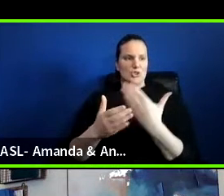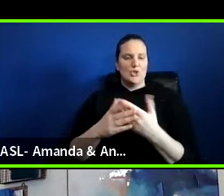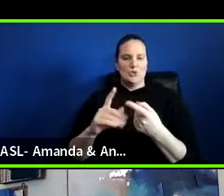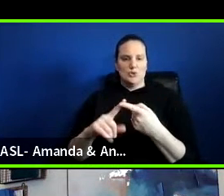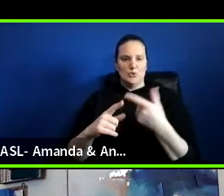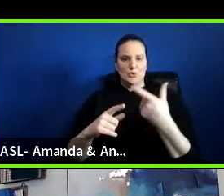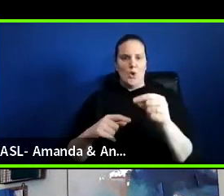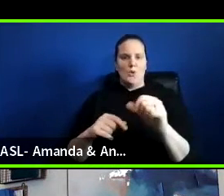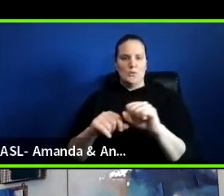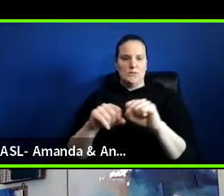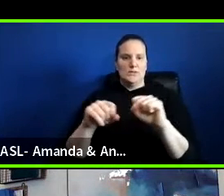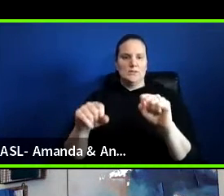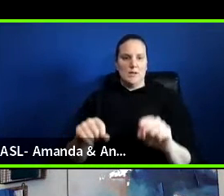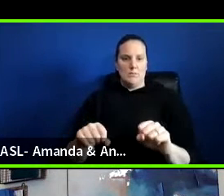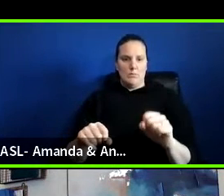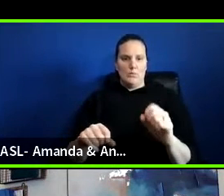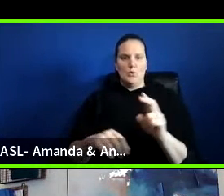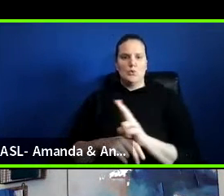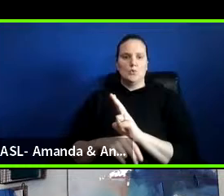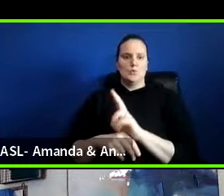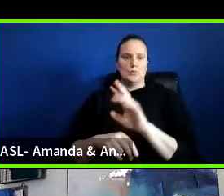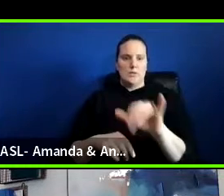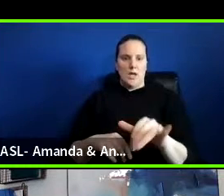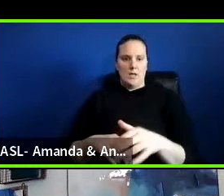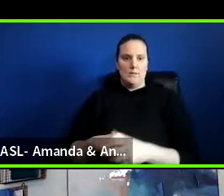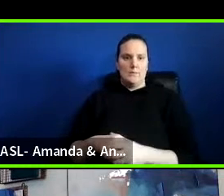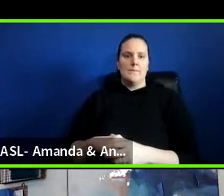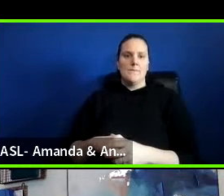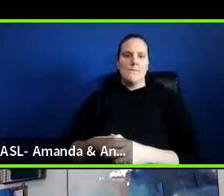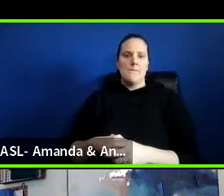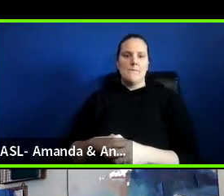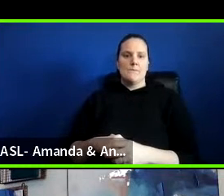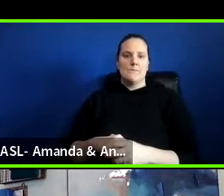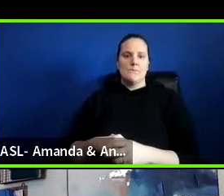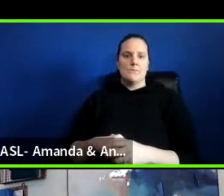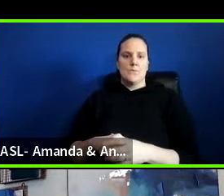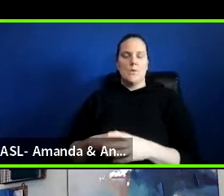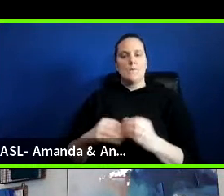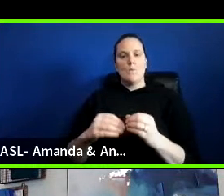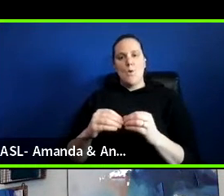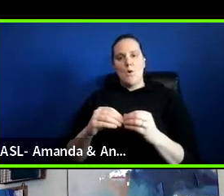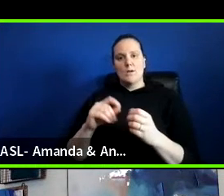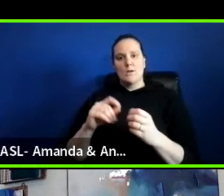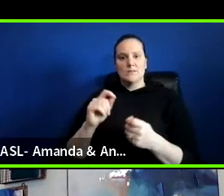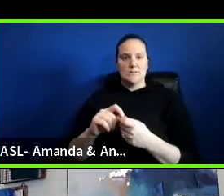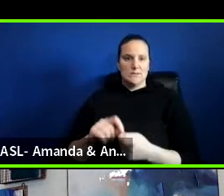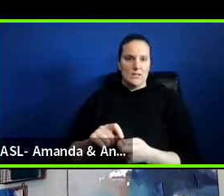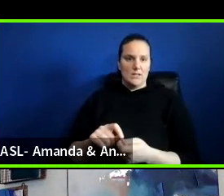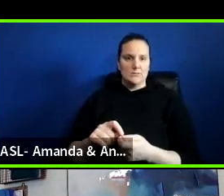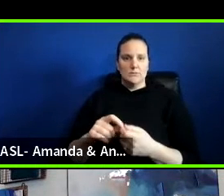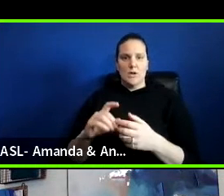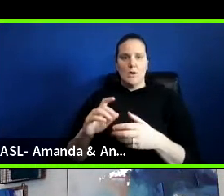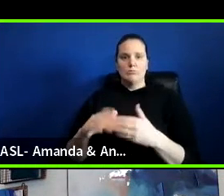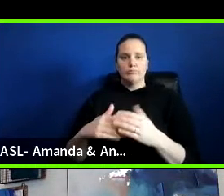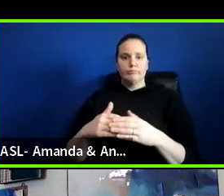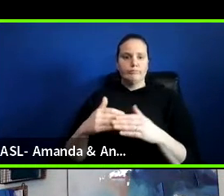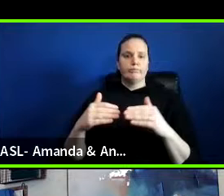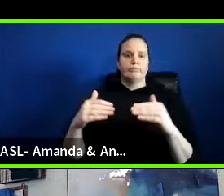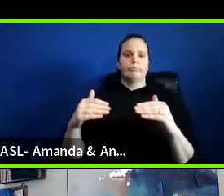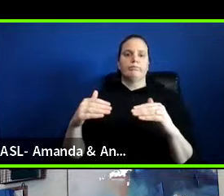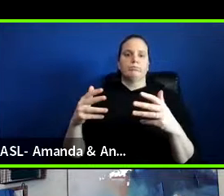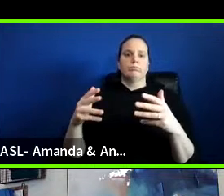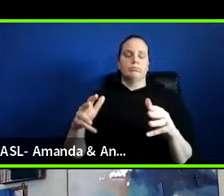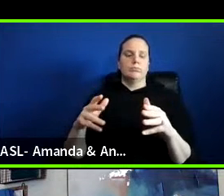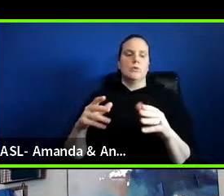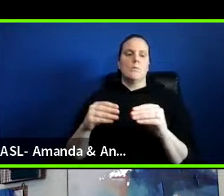system that will be used. And so as we further those details and solidify them, you know, we can